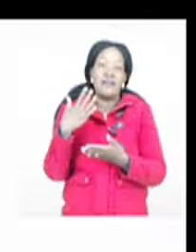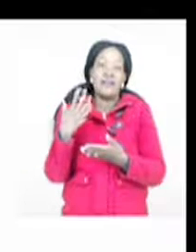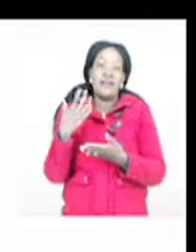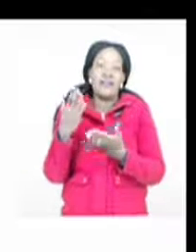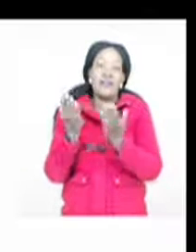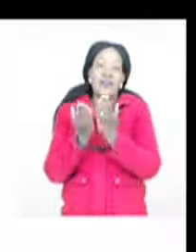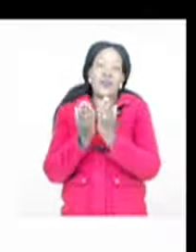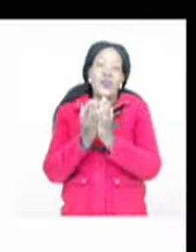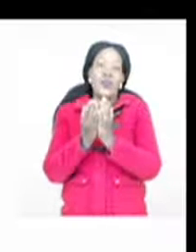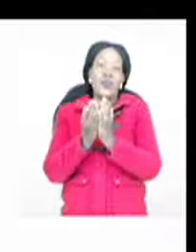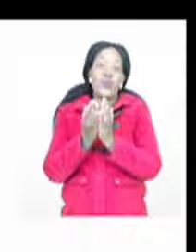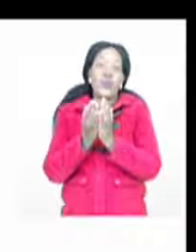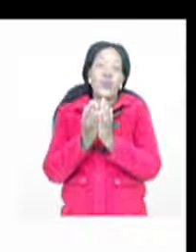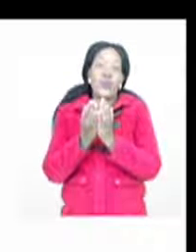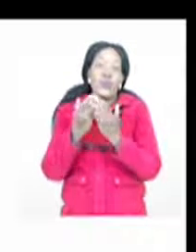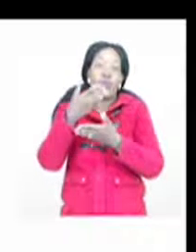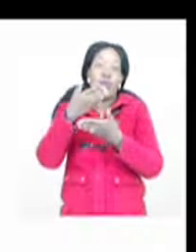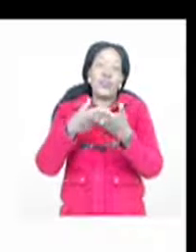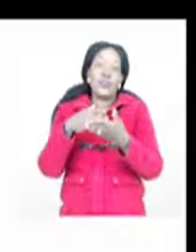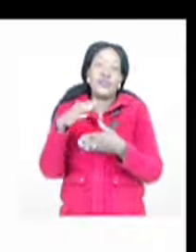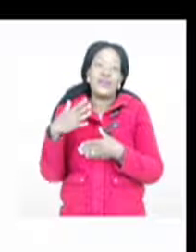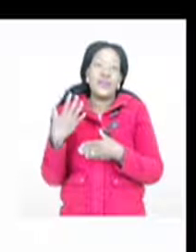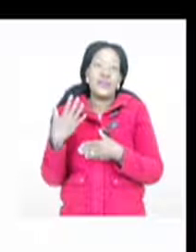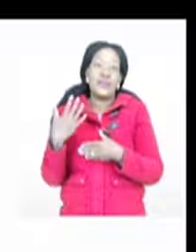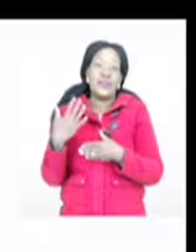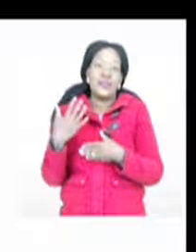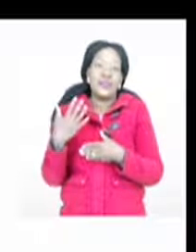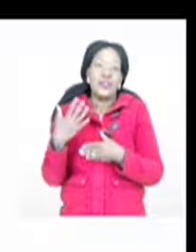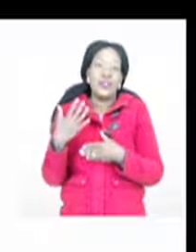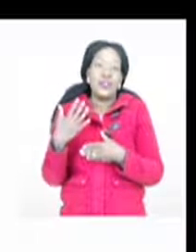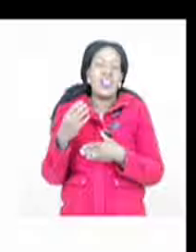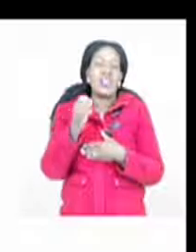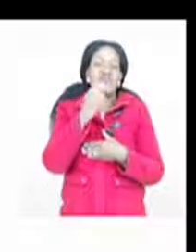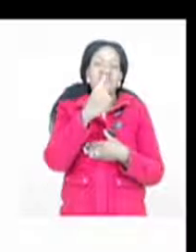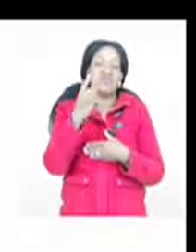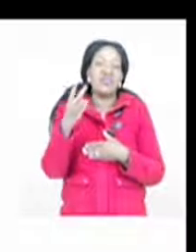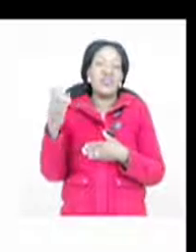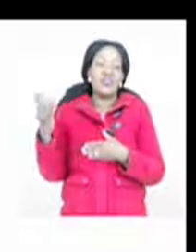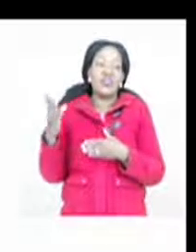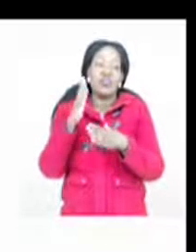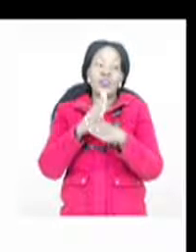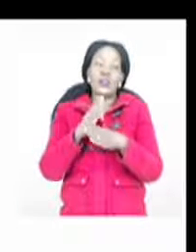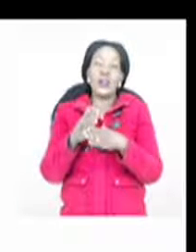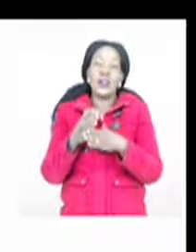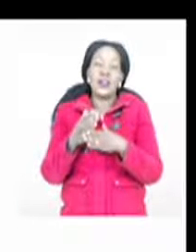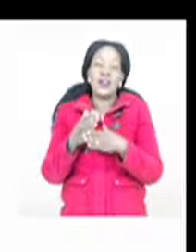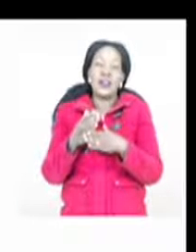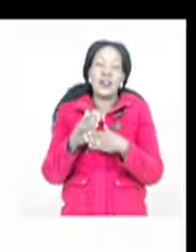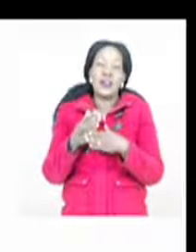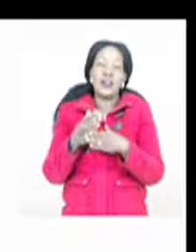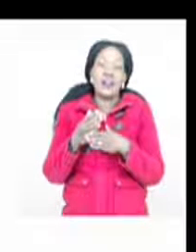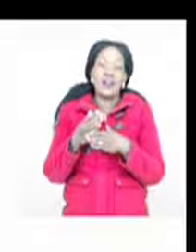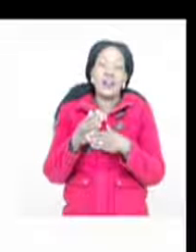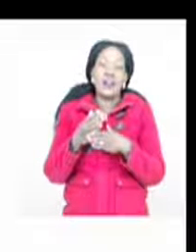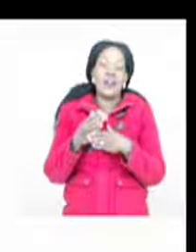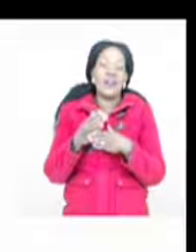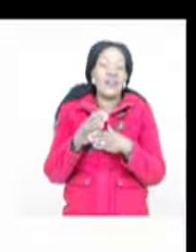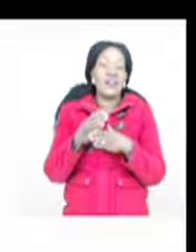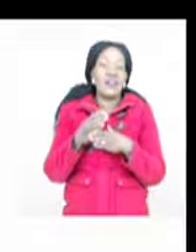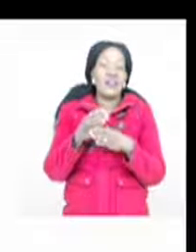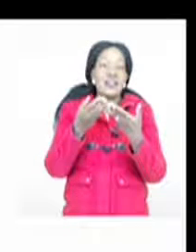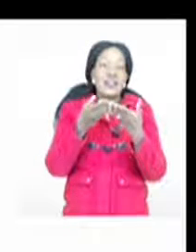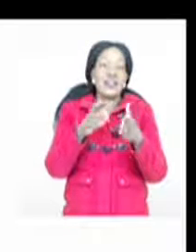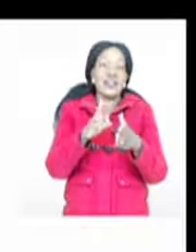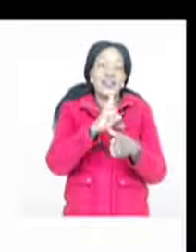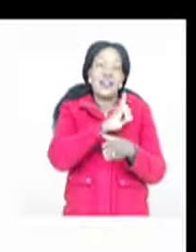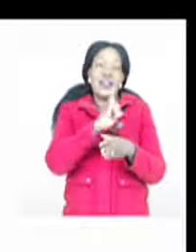booklet. On page 5 in your booklet, there's a counting exercise. It's counting from 11 and